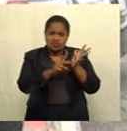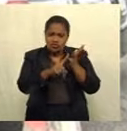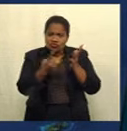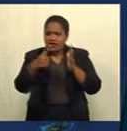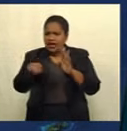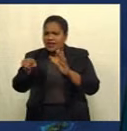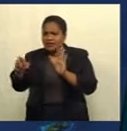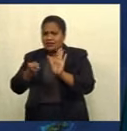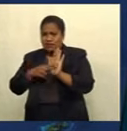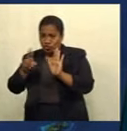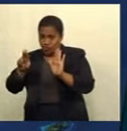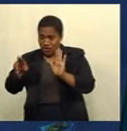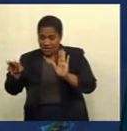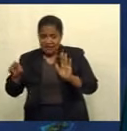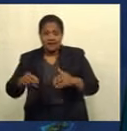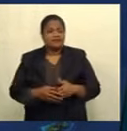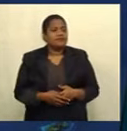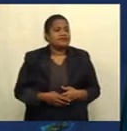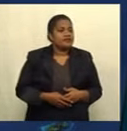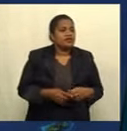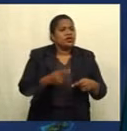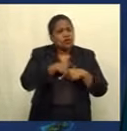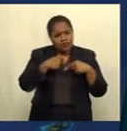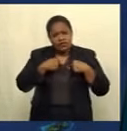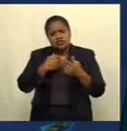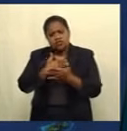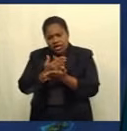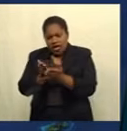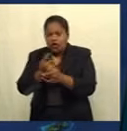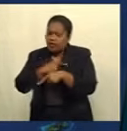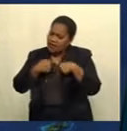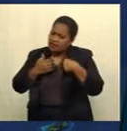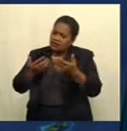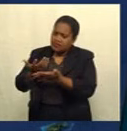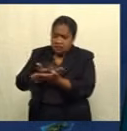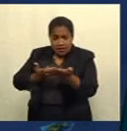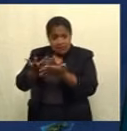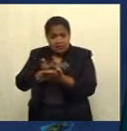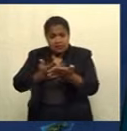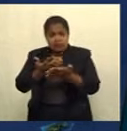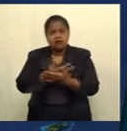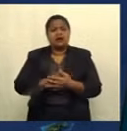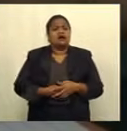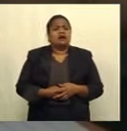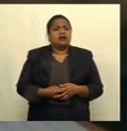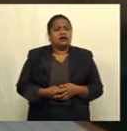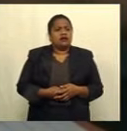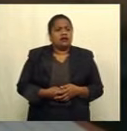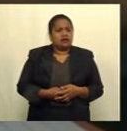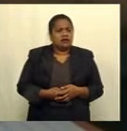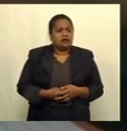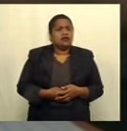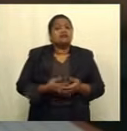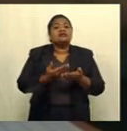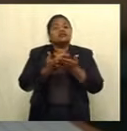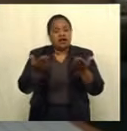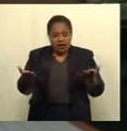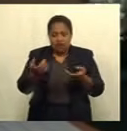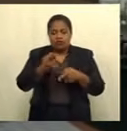the financial to all the staff. We had a discussion with them. Then we also consulted the union, and that's how we